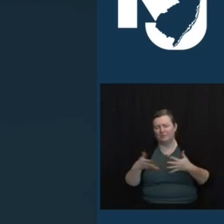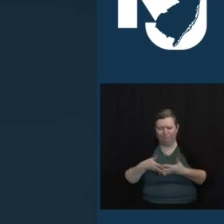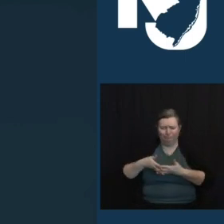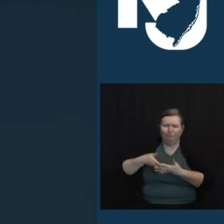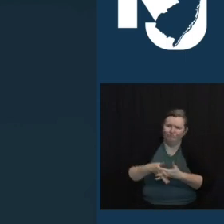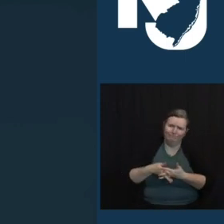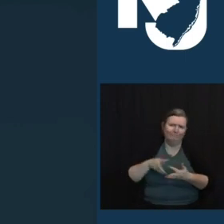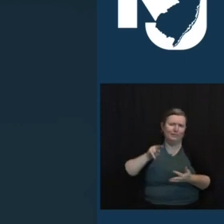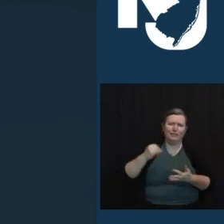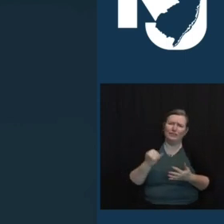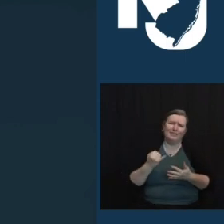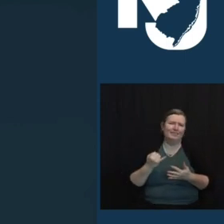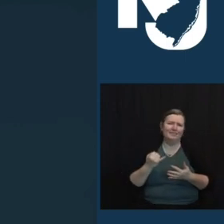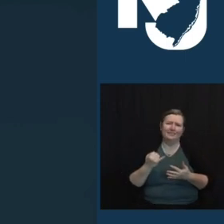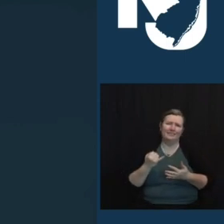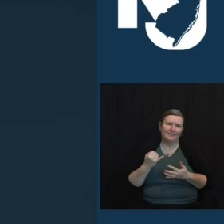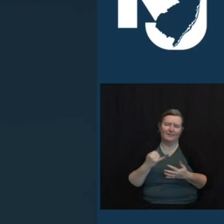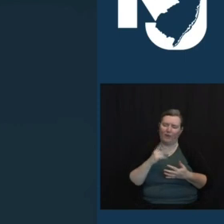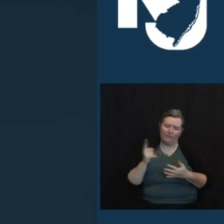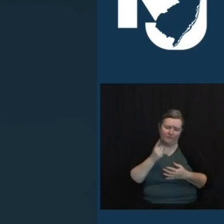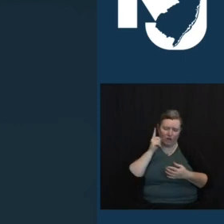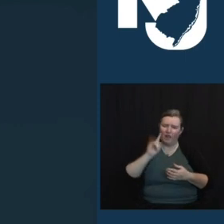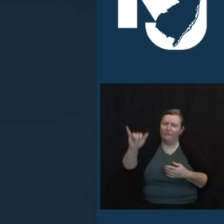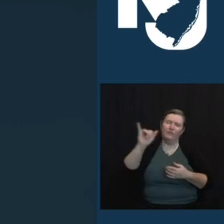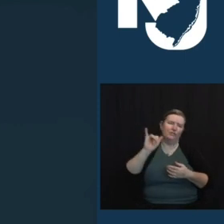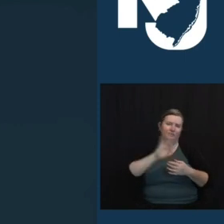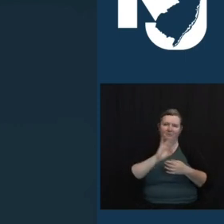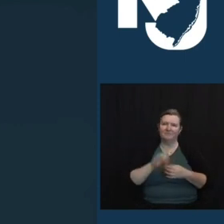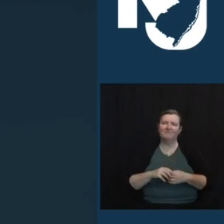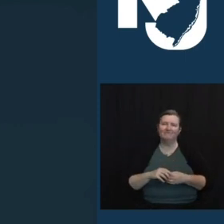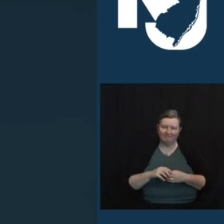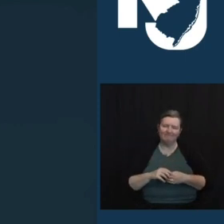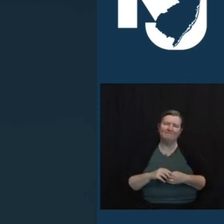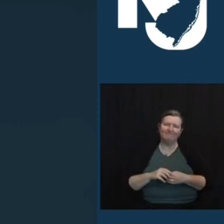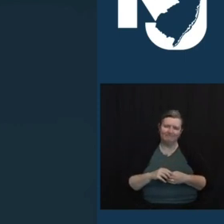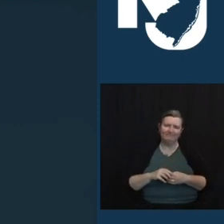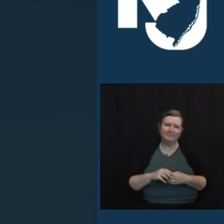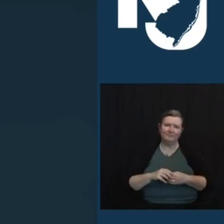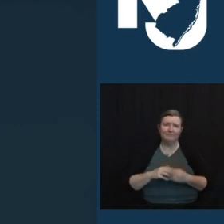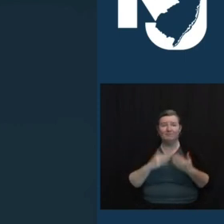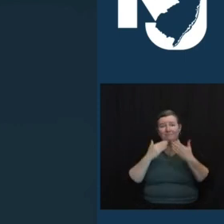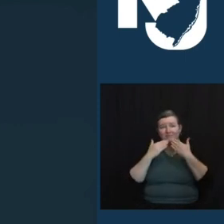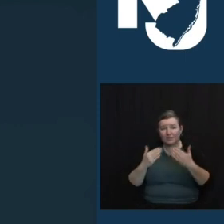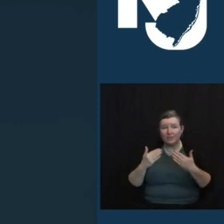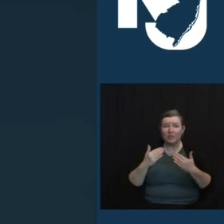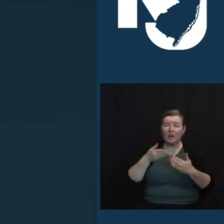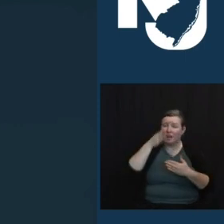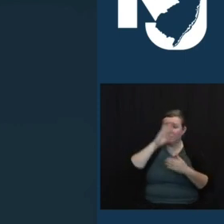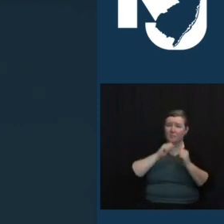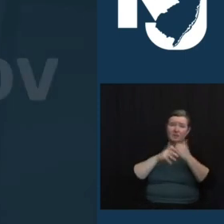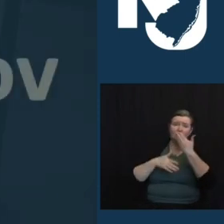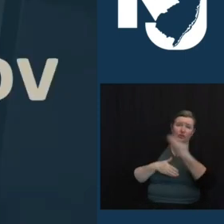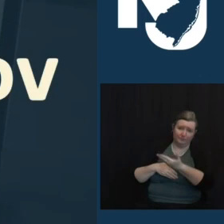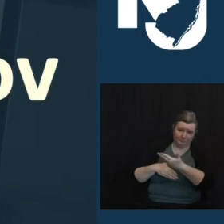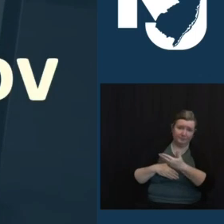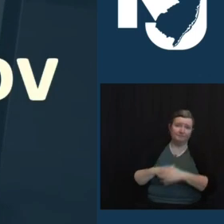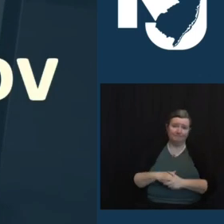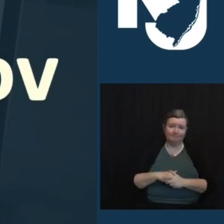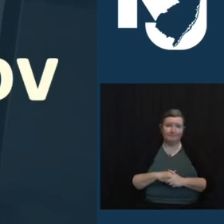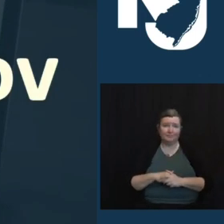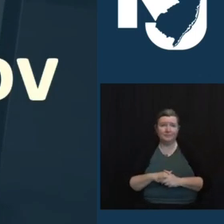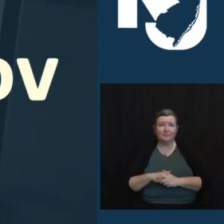part of our New Jersey family. And we are grateful that she was. May God bless and watch over her. 3